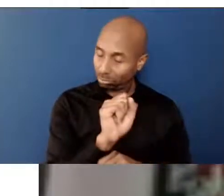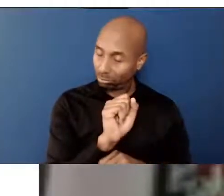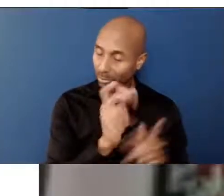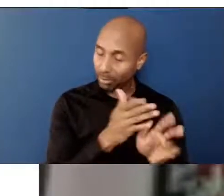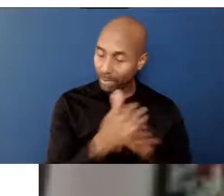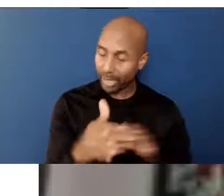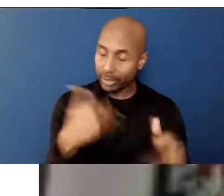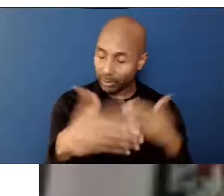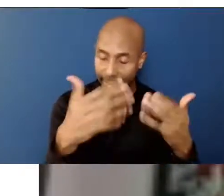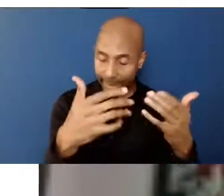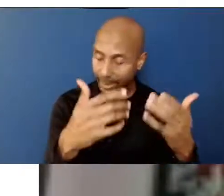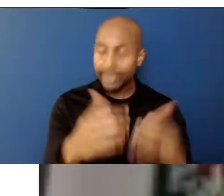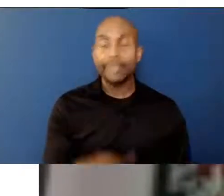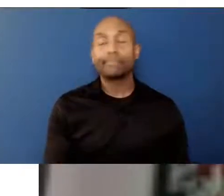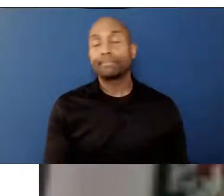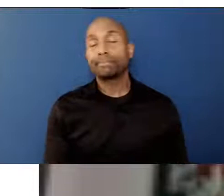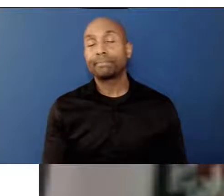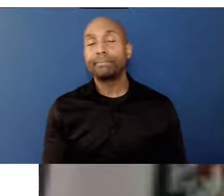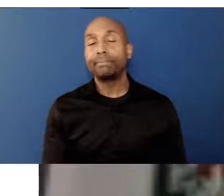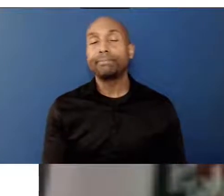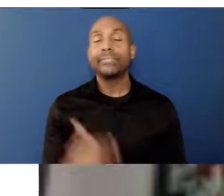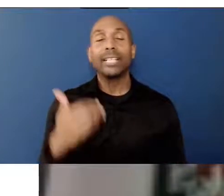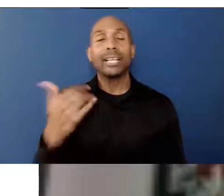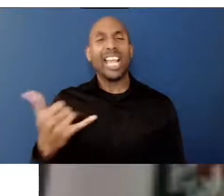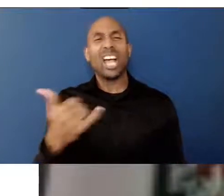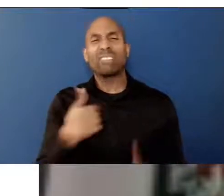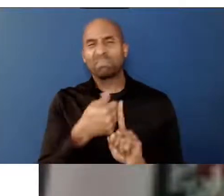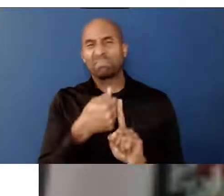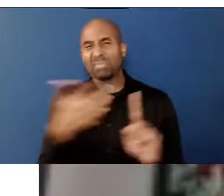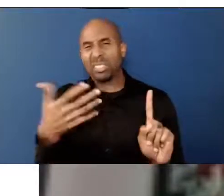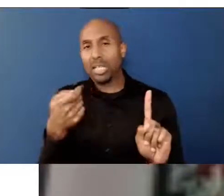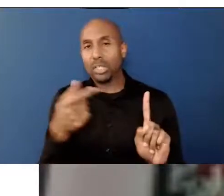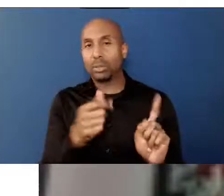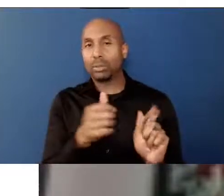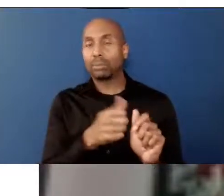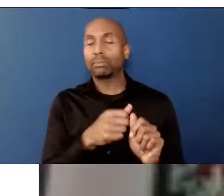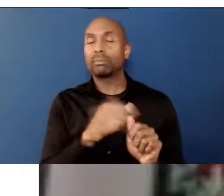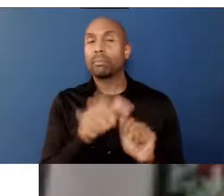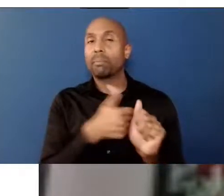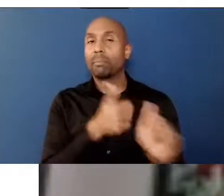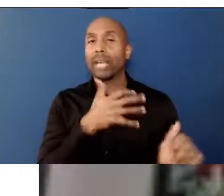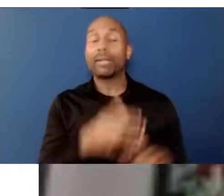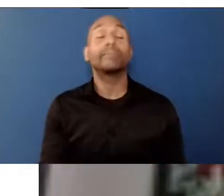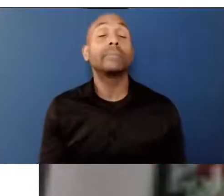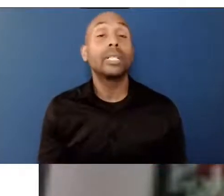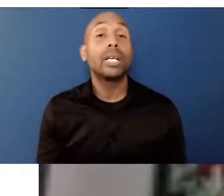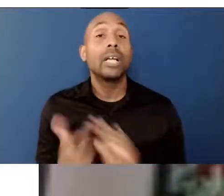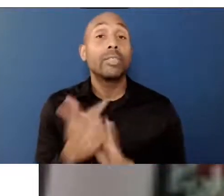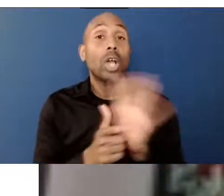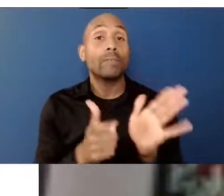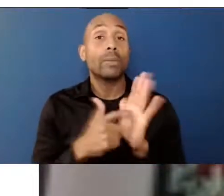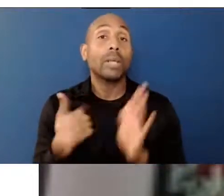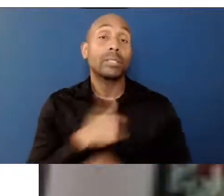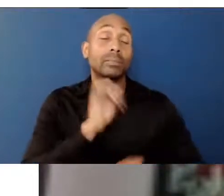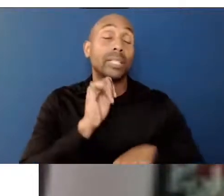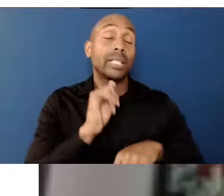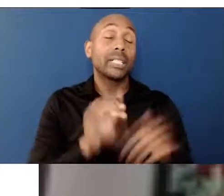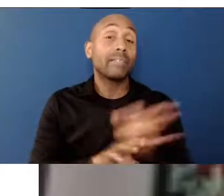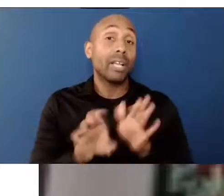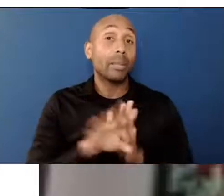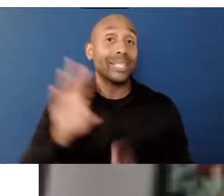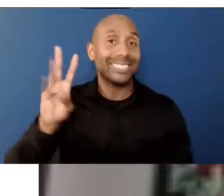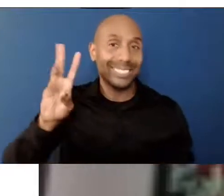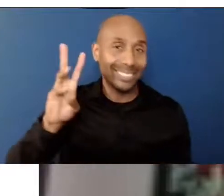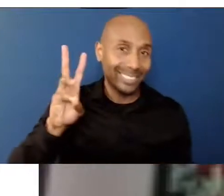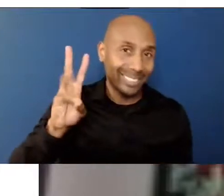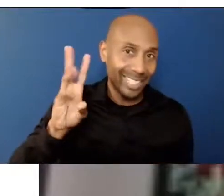a background, so the Act requires us to develop 6 standards over the next 10 years. And we're well underway on the